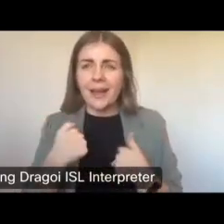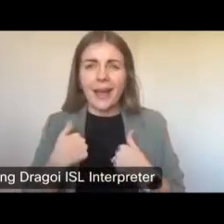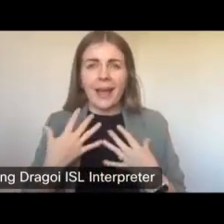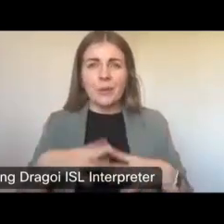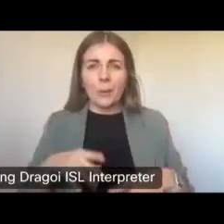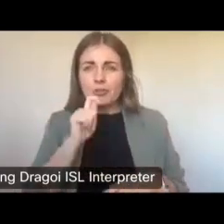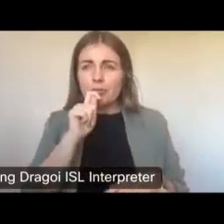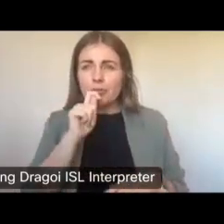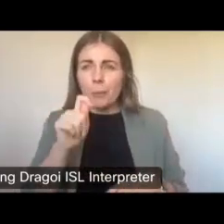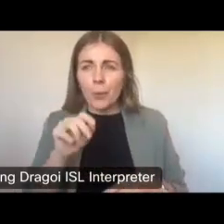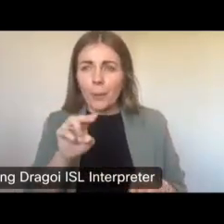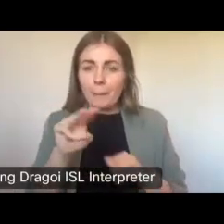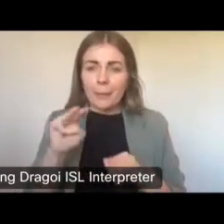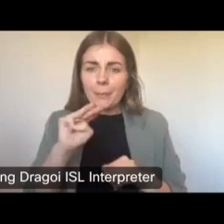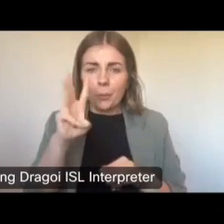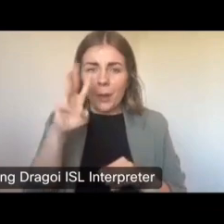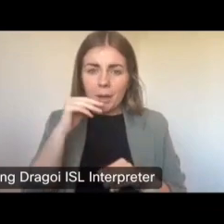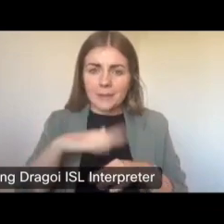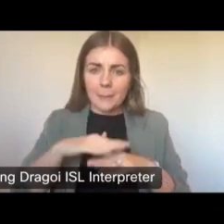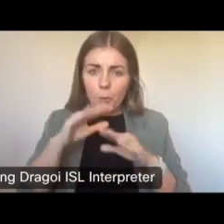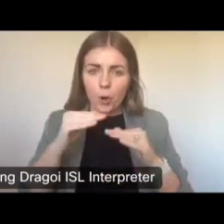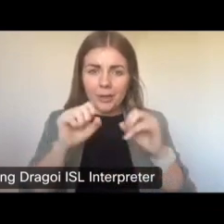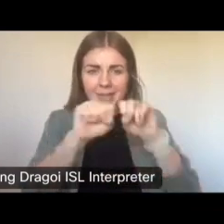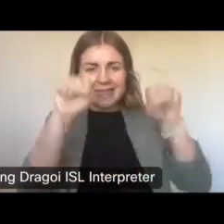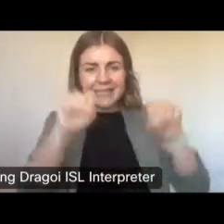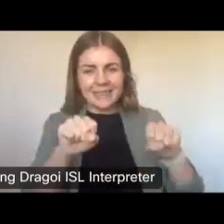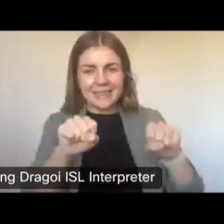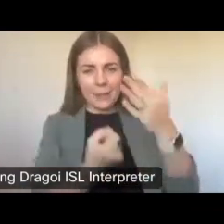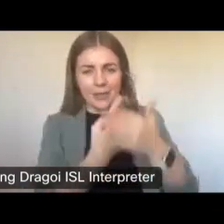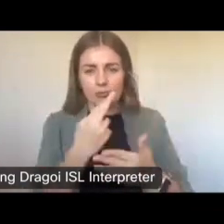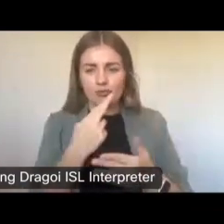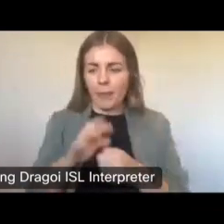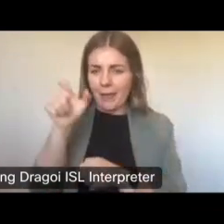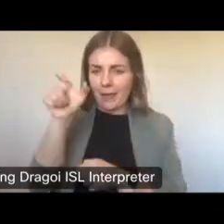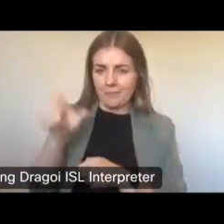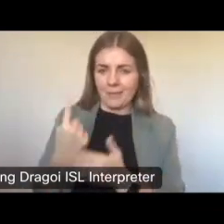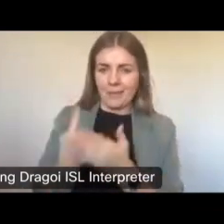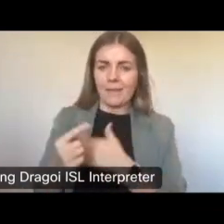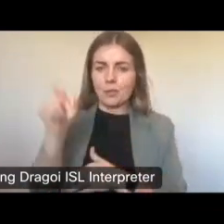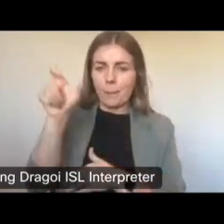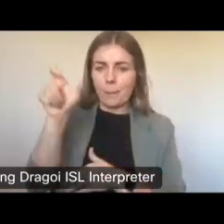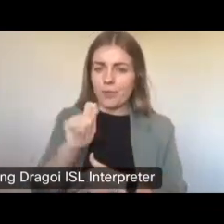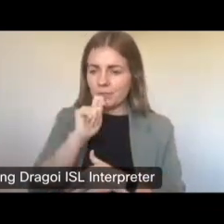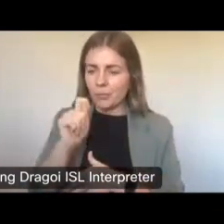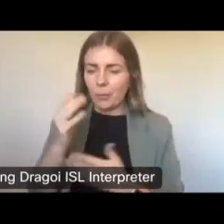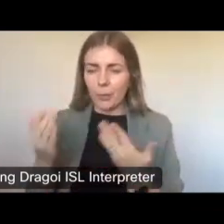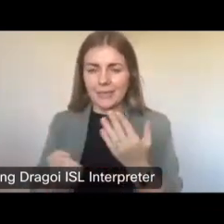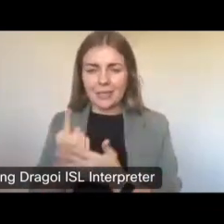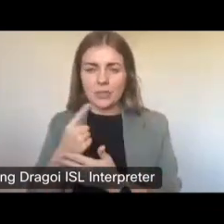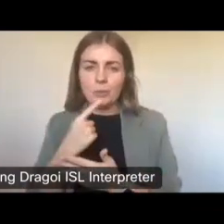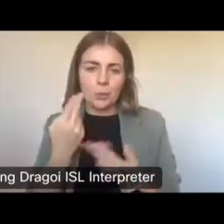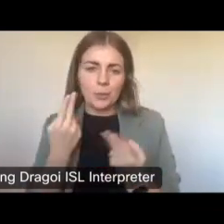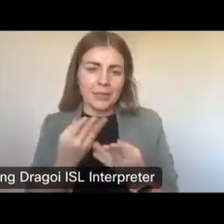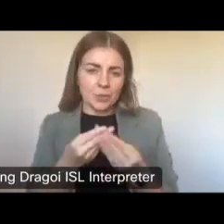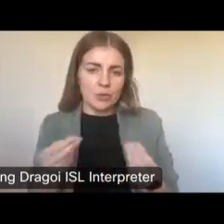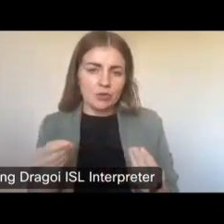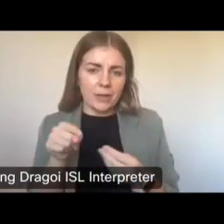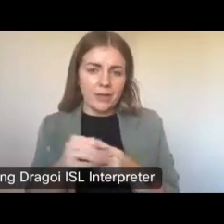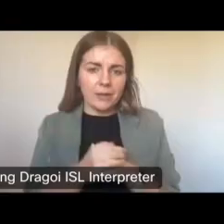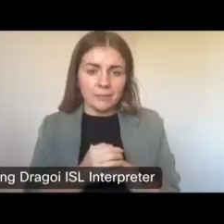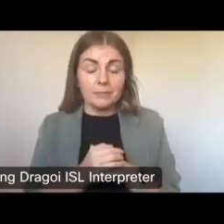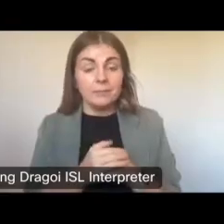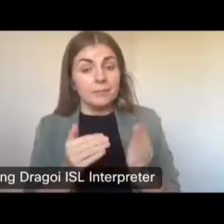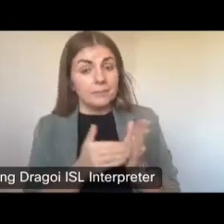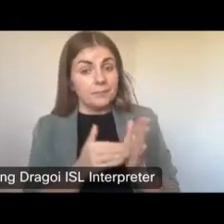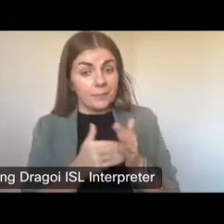systemic issue, but I do think it's something we need to address. Yeah, thanks, Austin. And certainly, I suppose, being